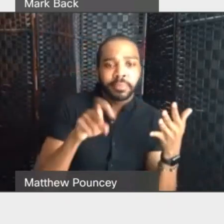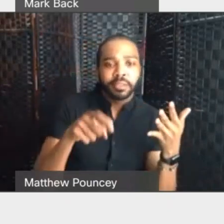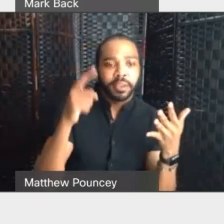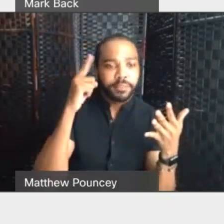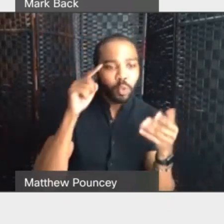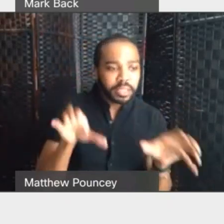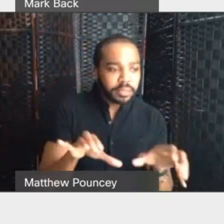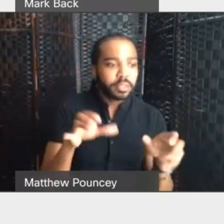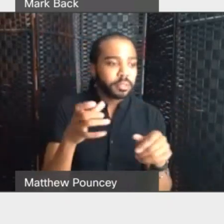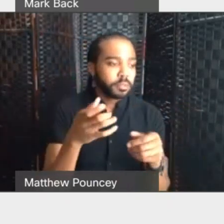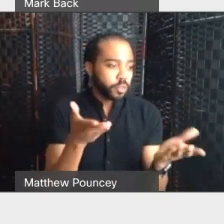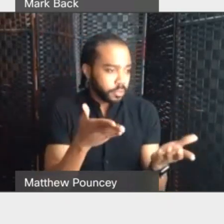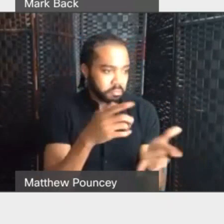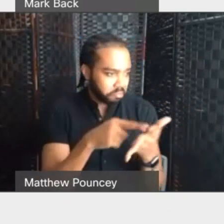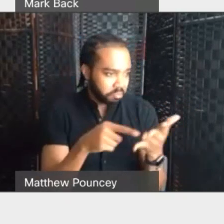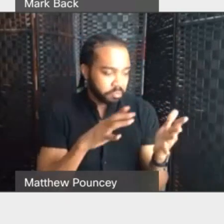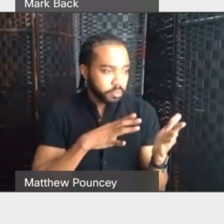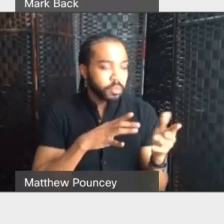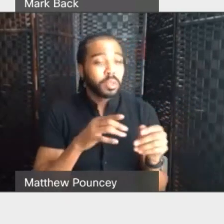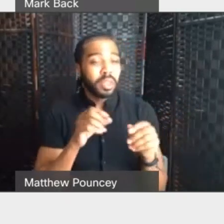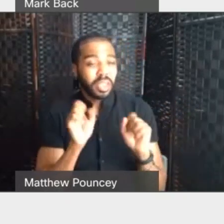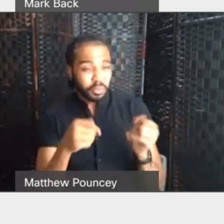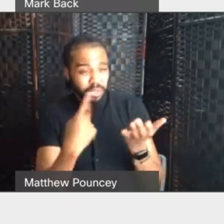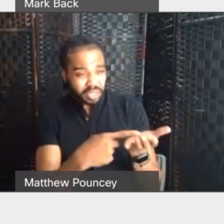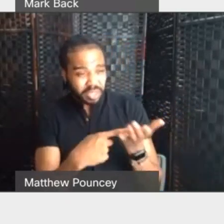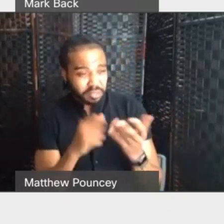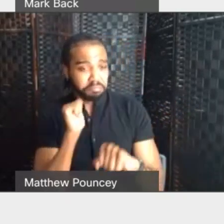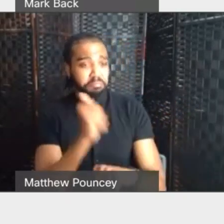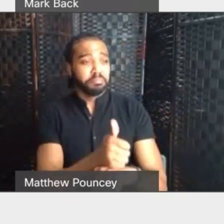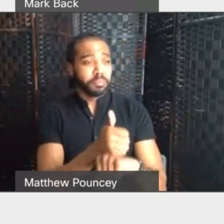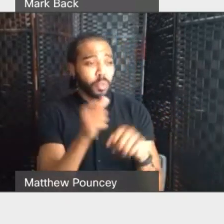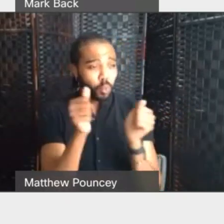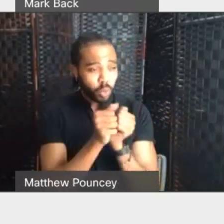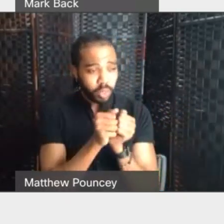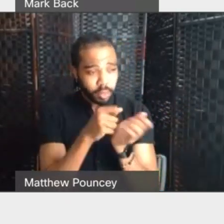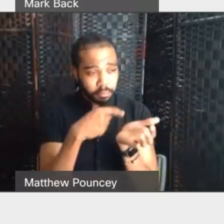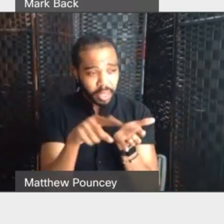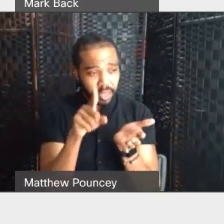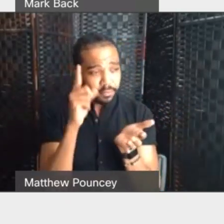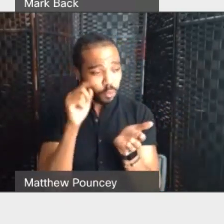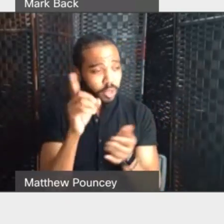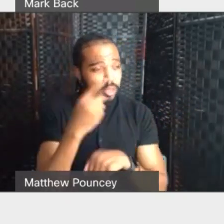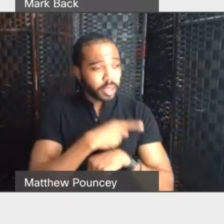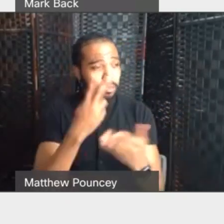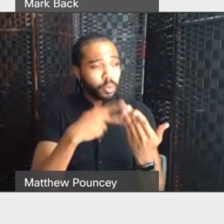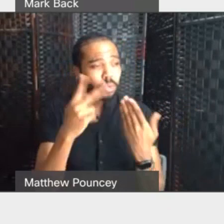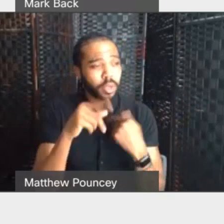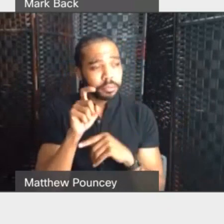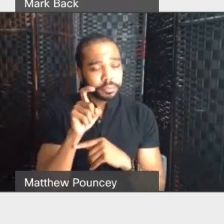is this something that can be discussed to implement with compensation to the day program?